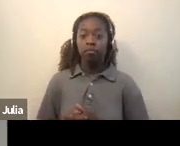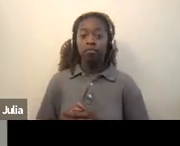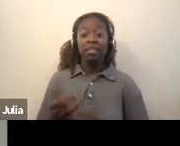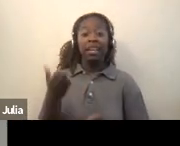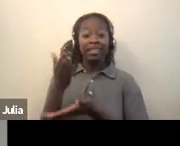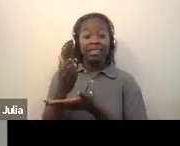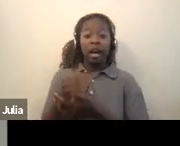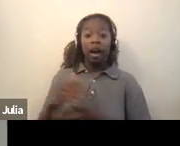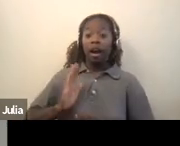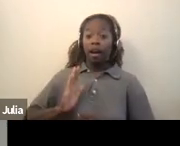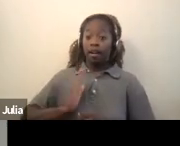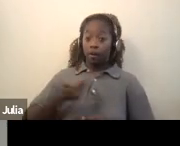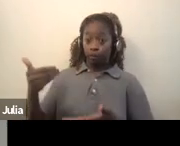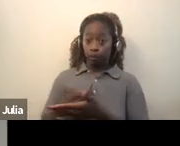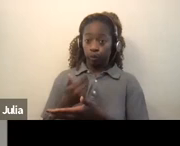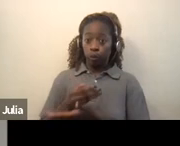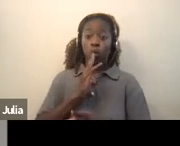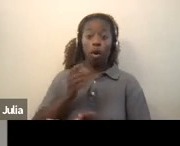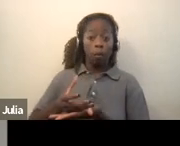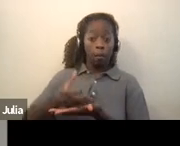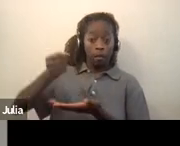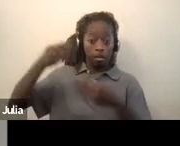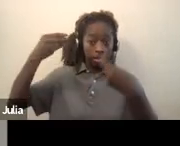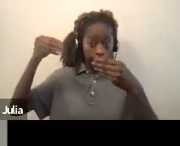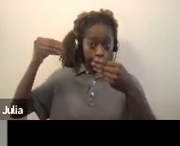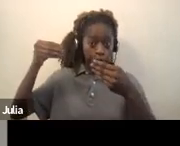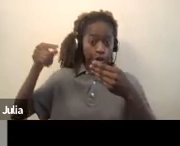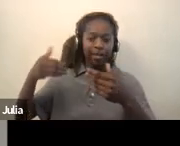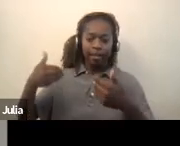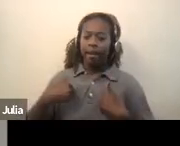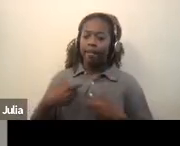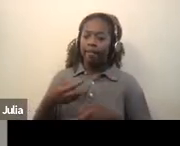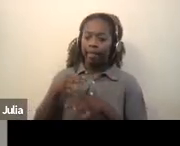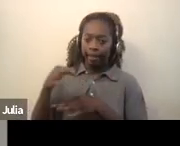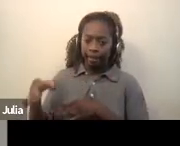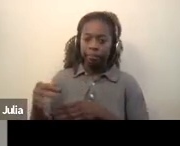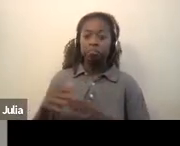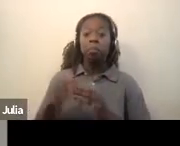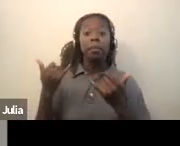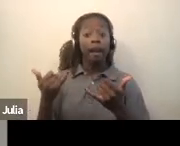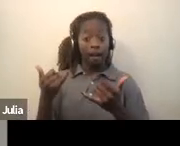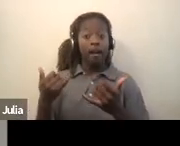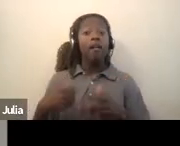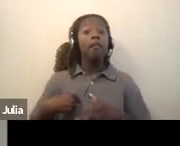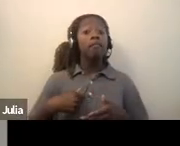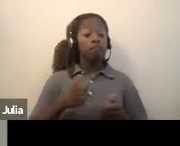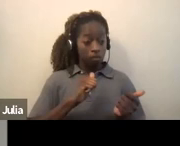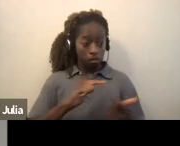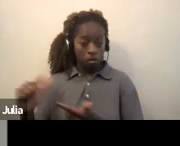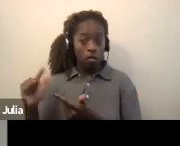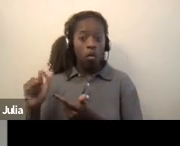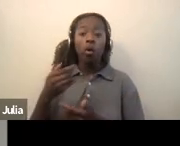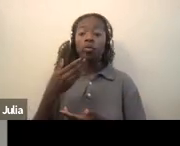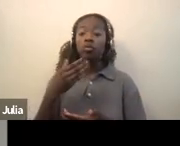vendor we have been working with the team and today i can report all schools have their stock of water and we have 100